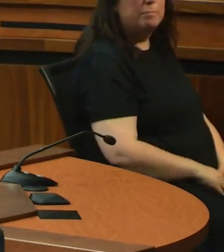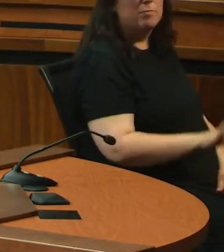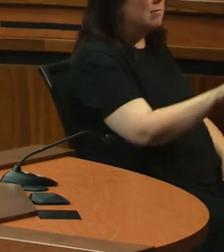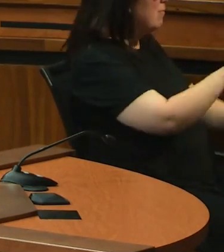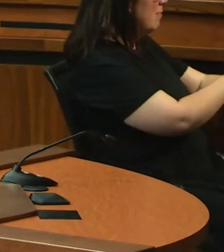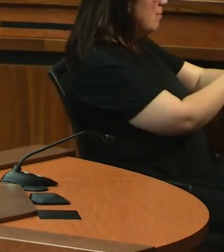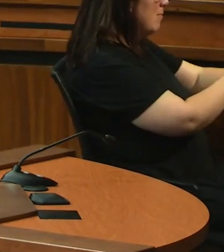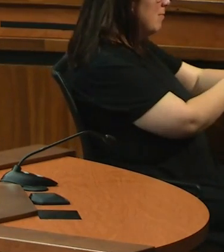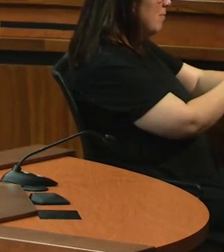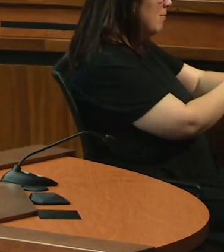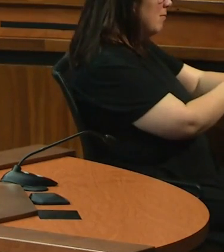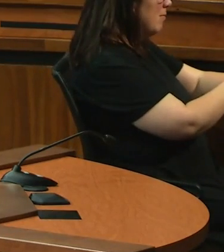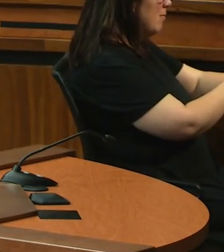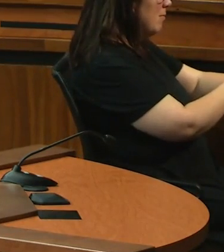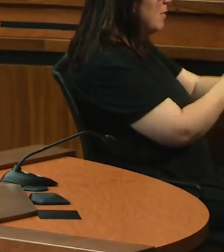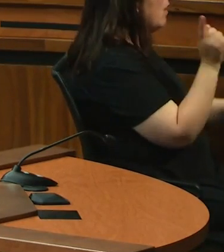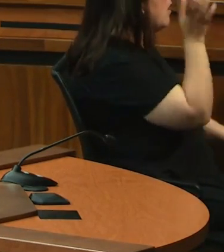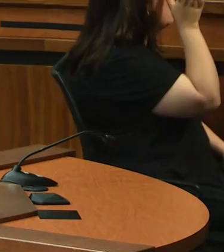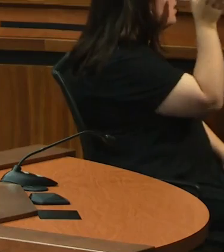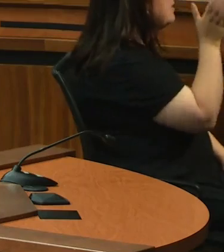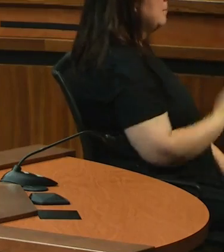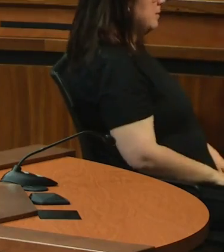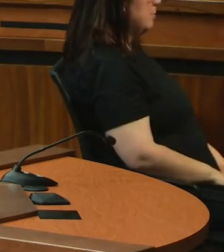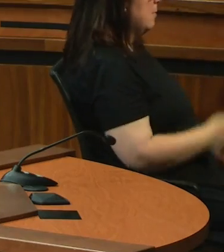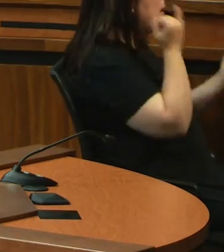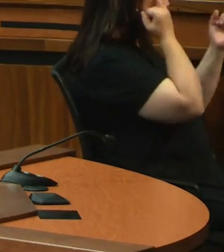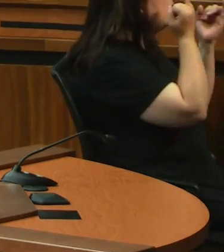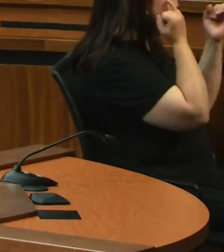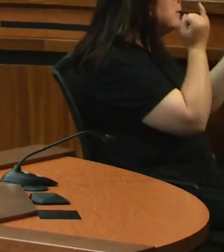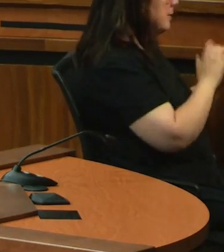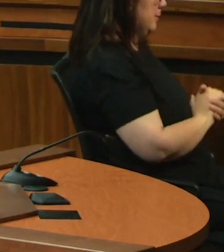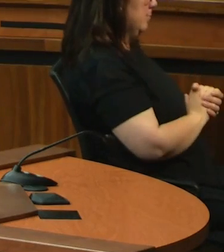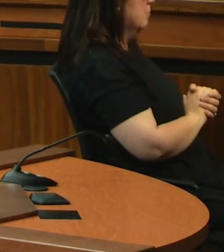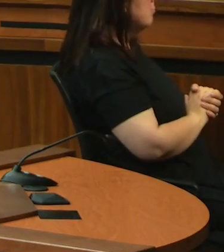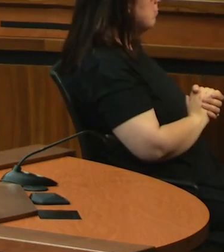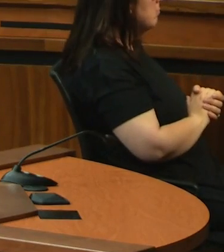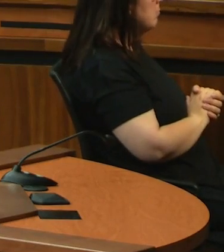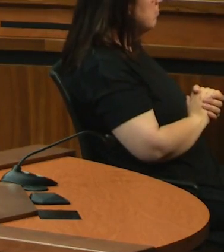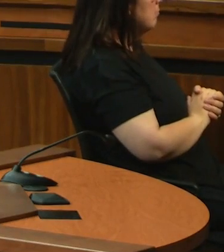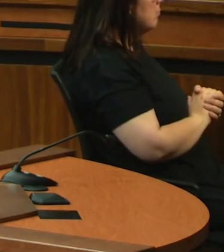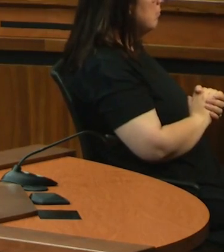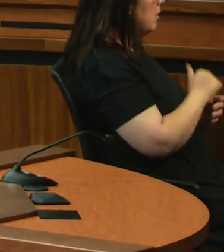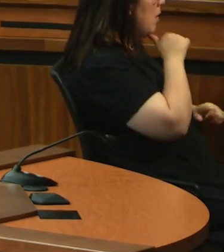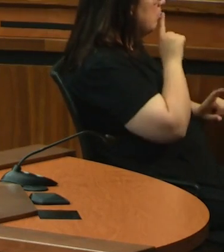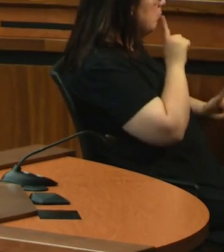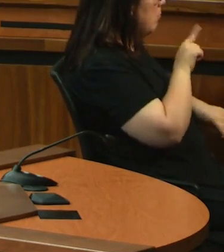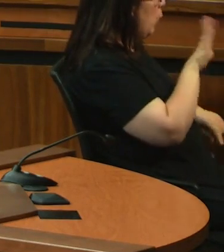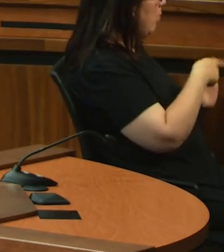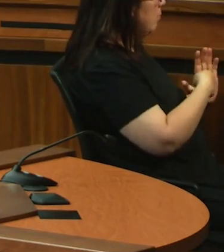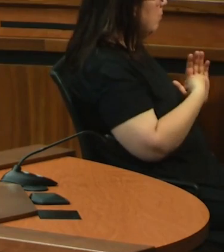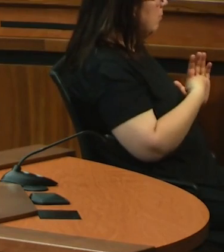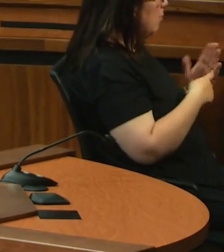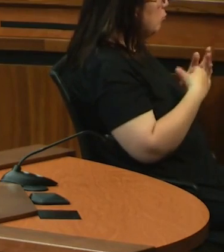everybody, these are concepts, and they represent conceptually what can be achieved with these improvements. They don't represent projects